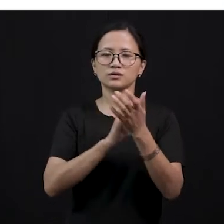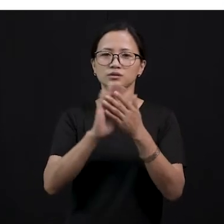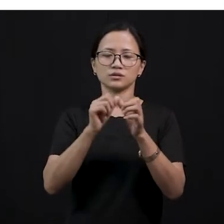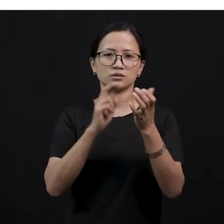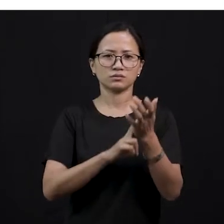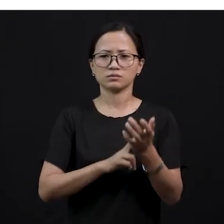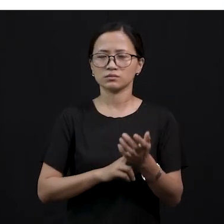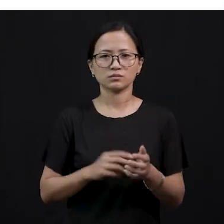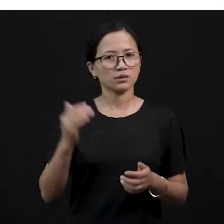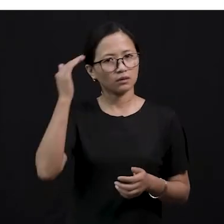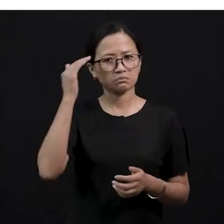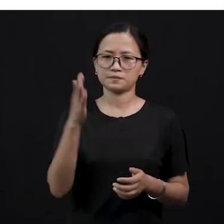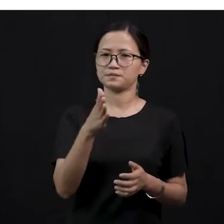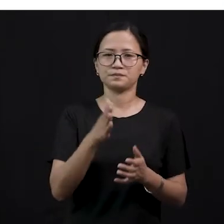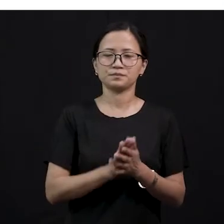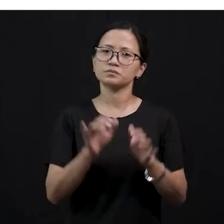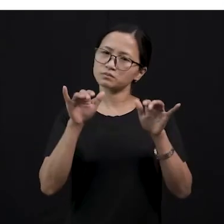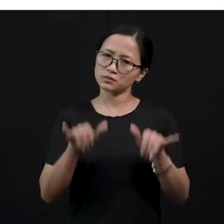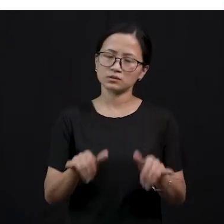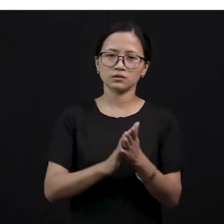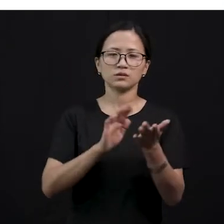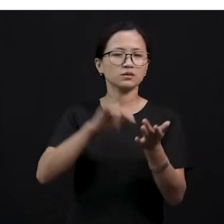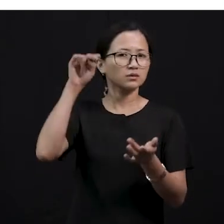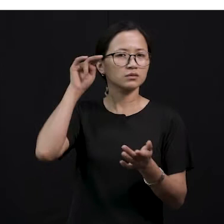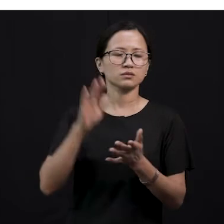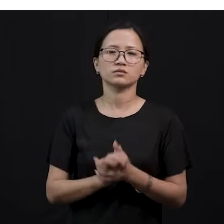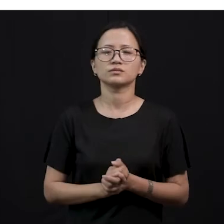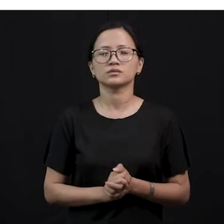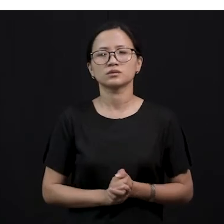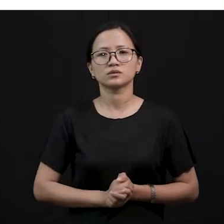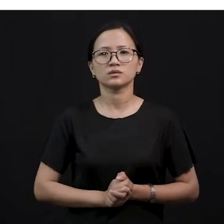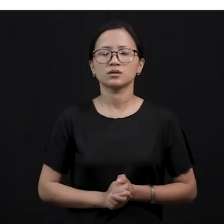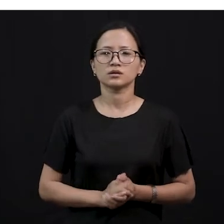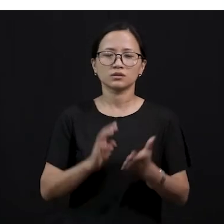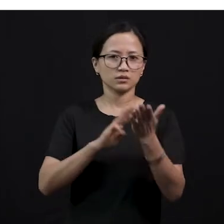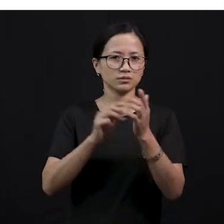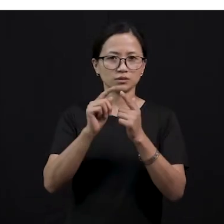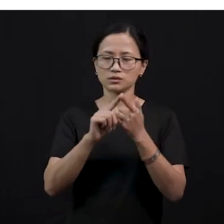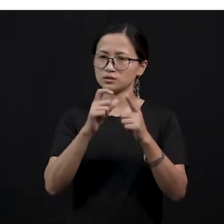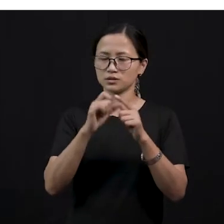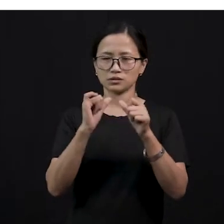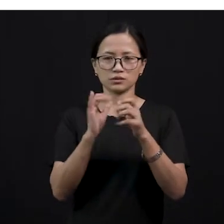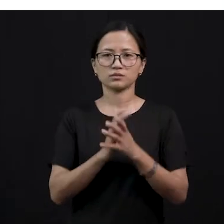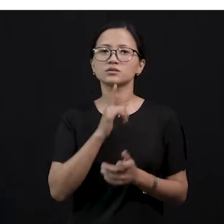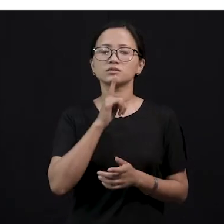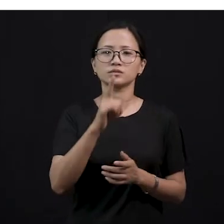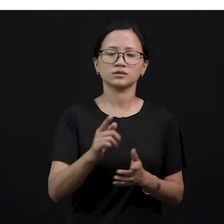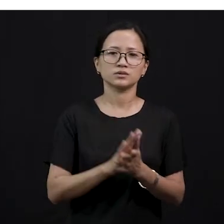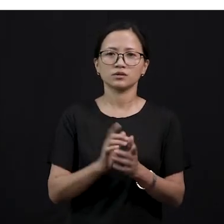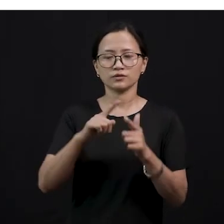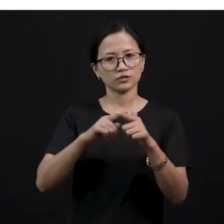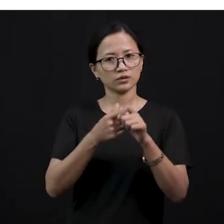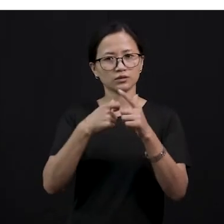Nagaland. So what will tell you? What will tell me about Jharkhand is the media. So if the media is not telling me